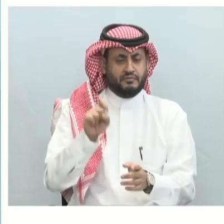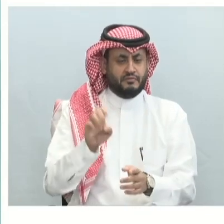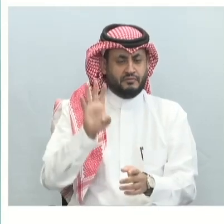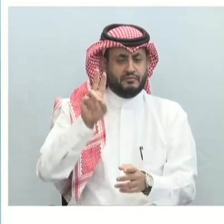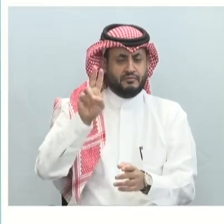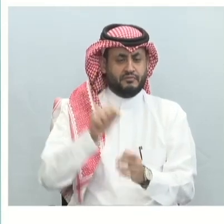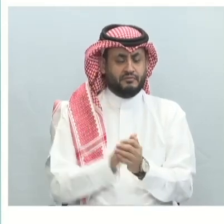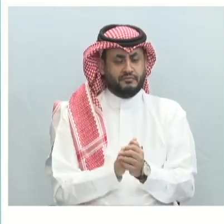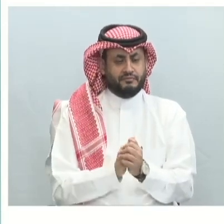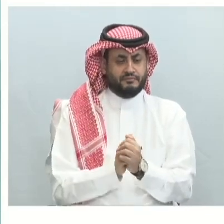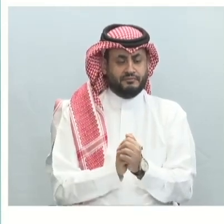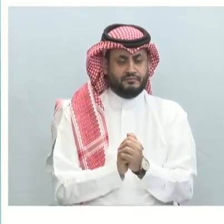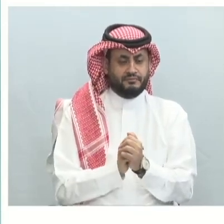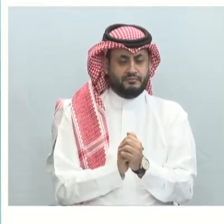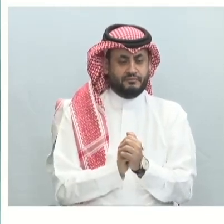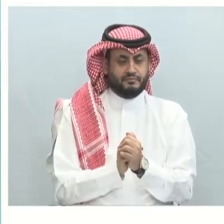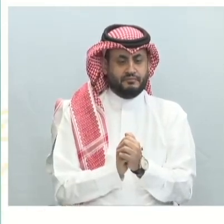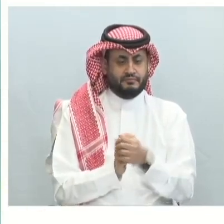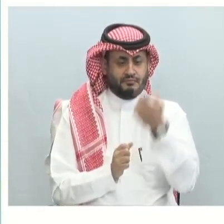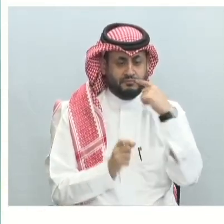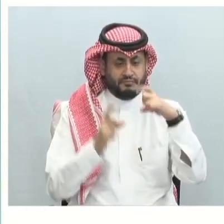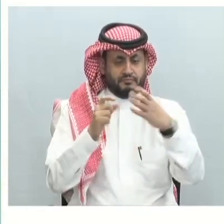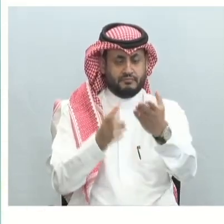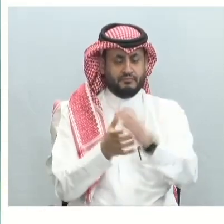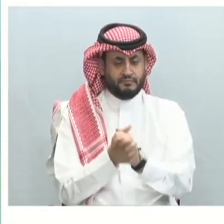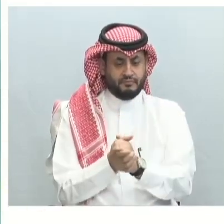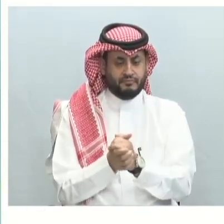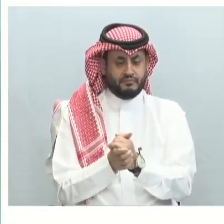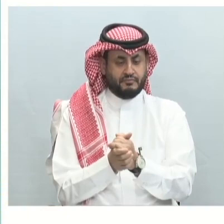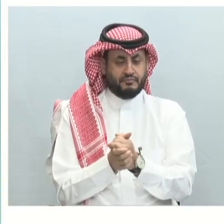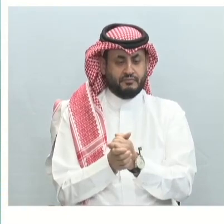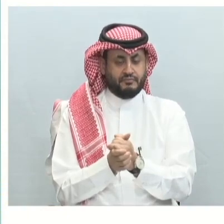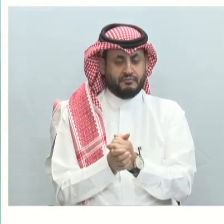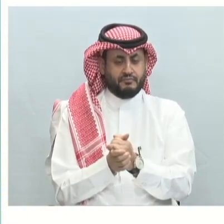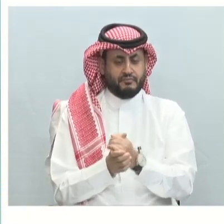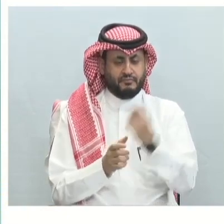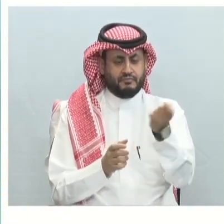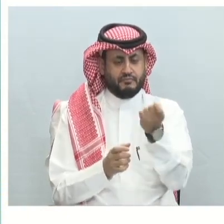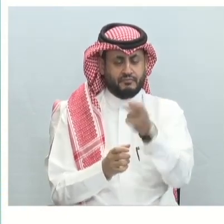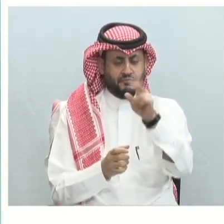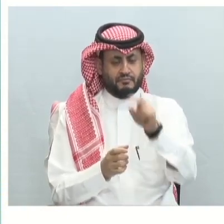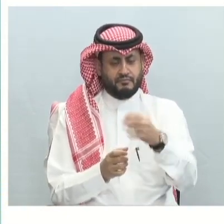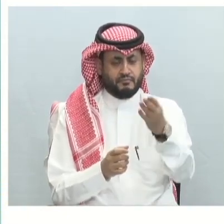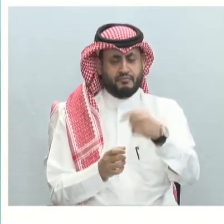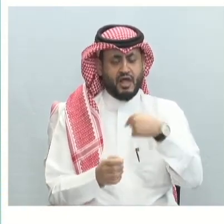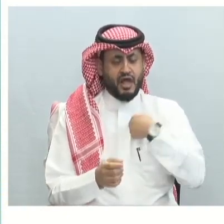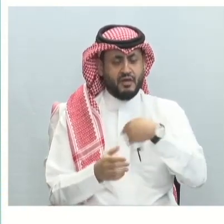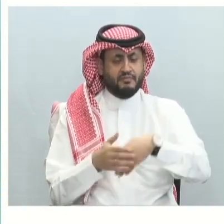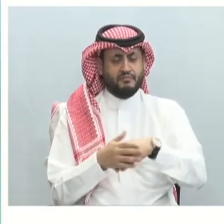goal 20, listen, point, and practice, then trace. So, I'm playing football. Let's trace here.